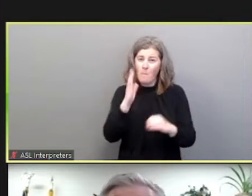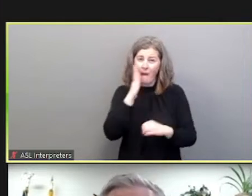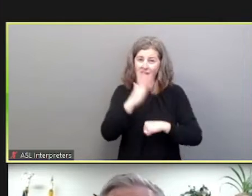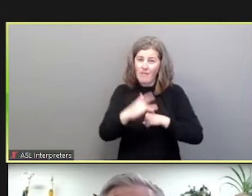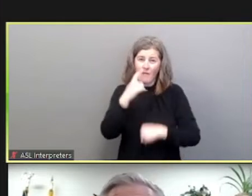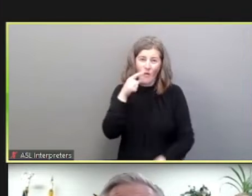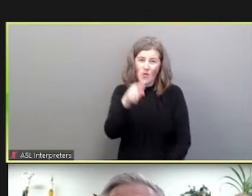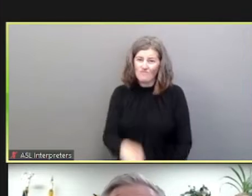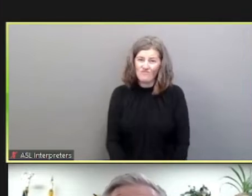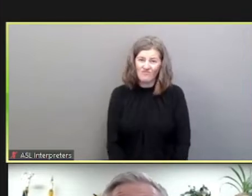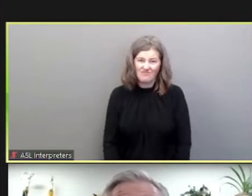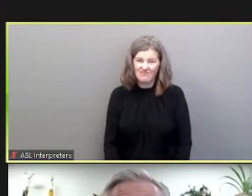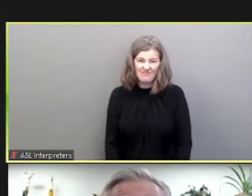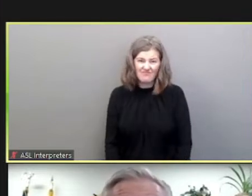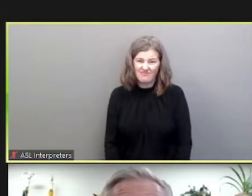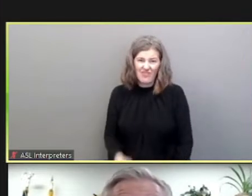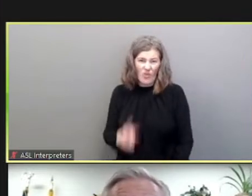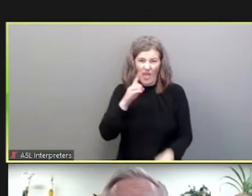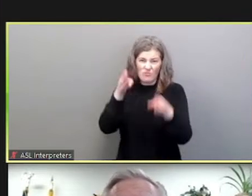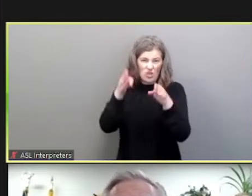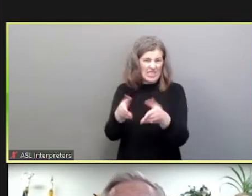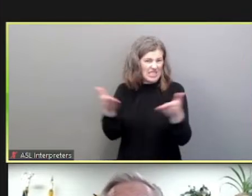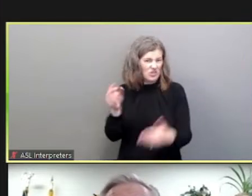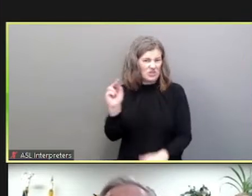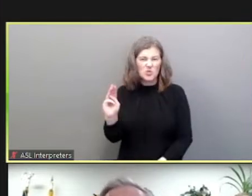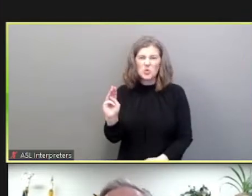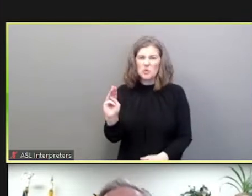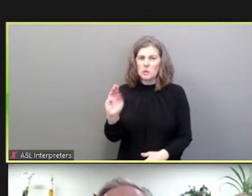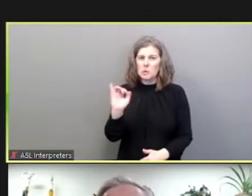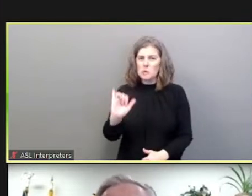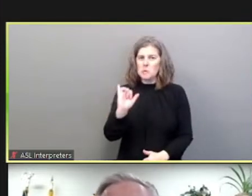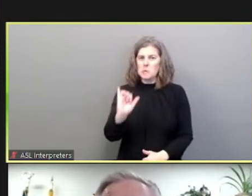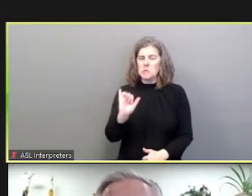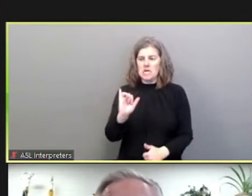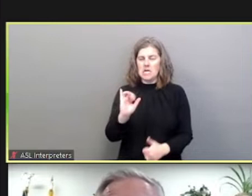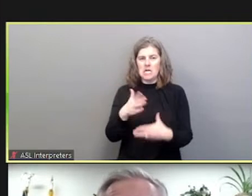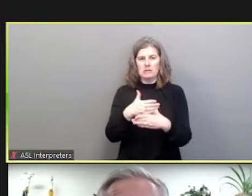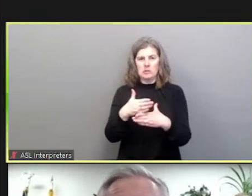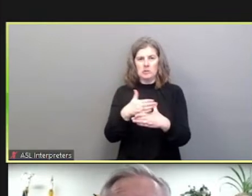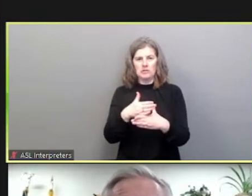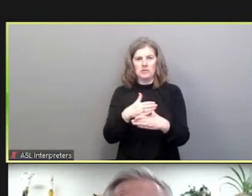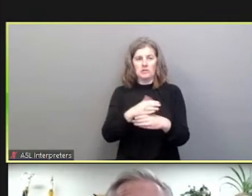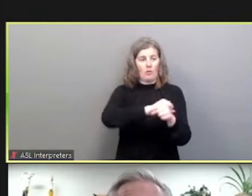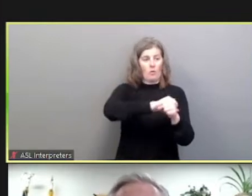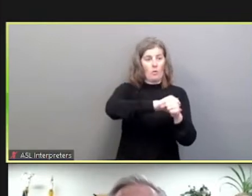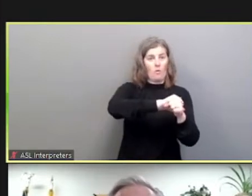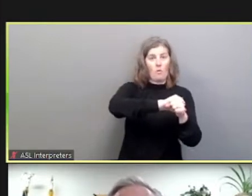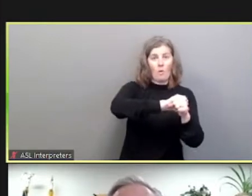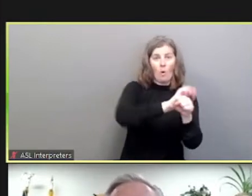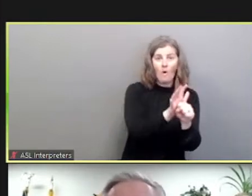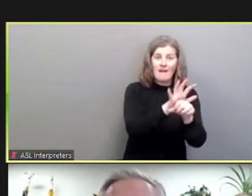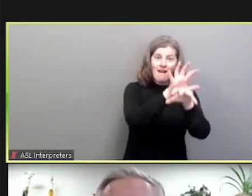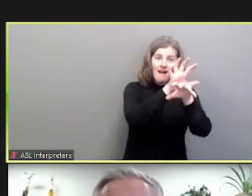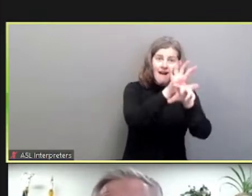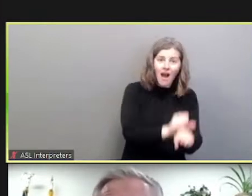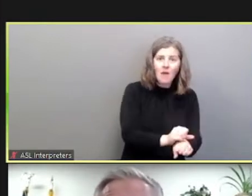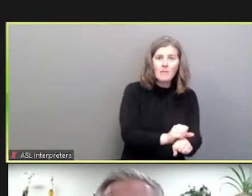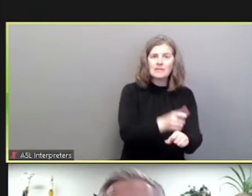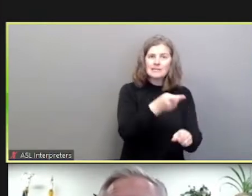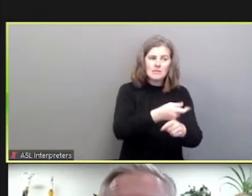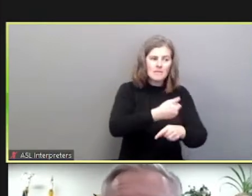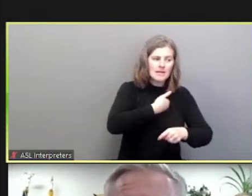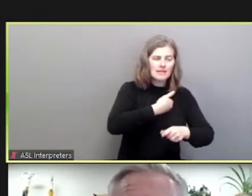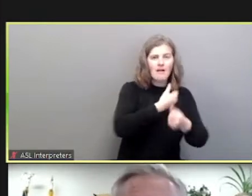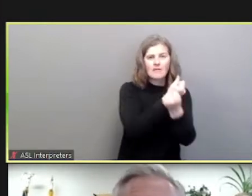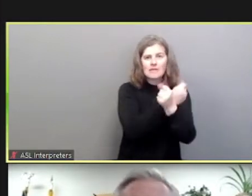for that person here in New Mexico. So this connection between the COVID safe practices and keeping ourselves safe and